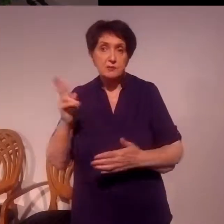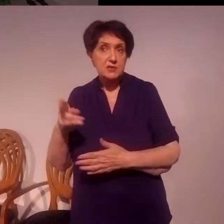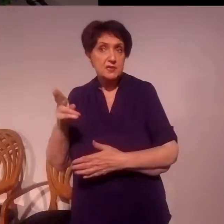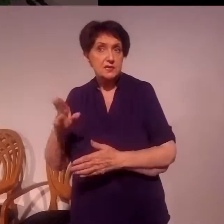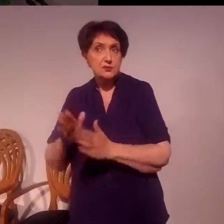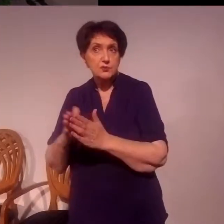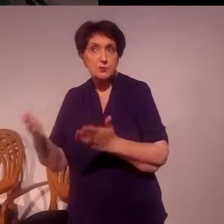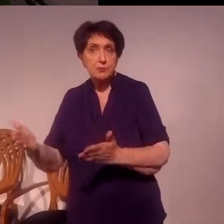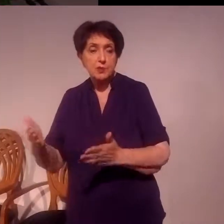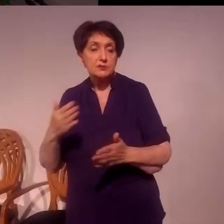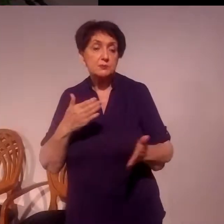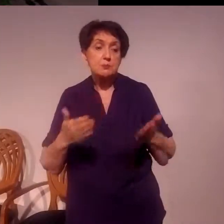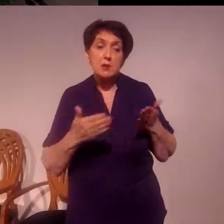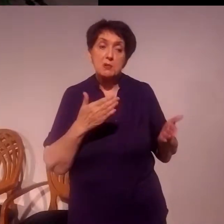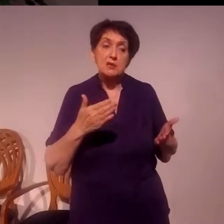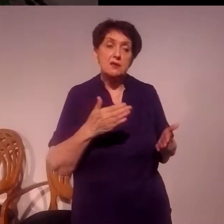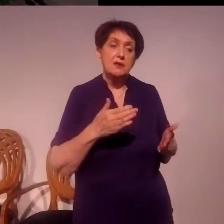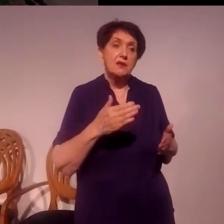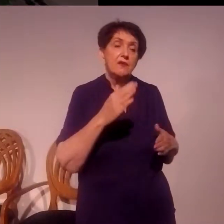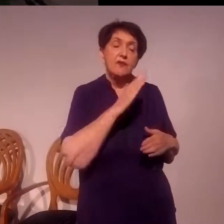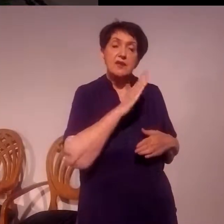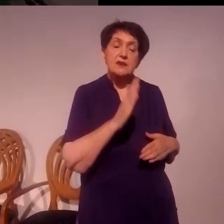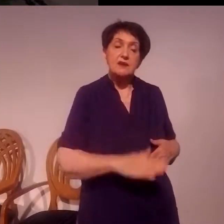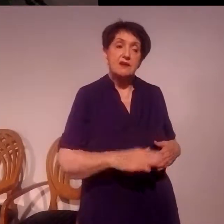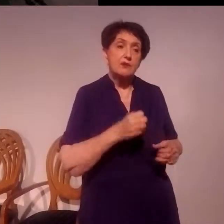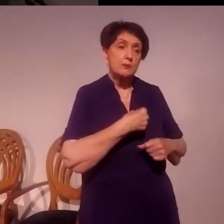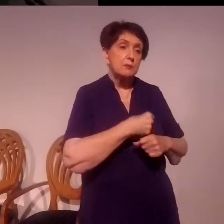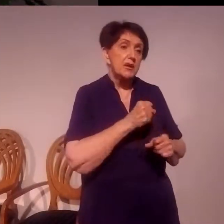books. They may not have made huge,